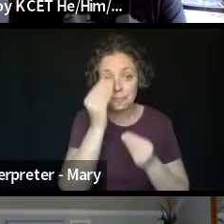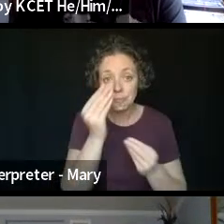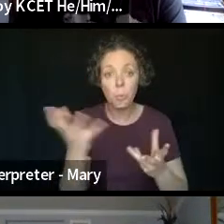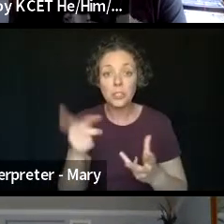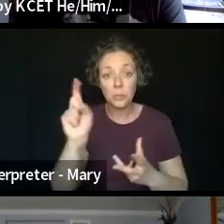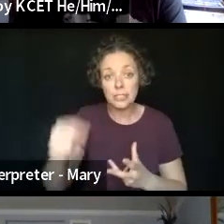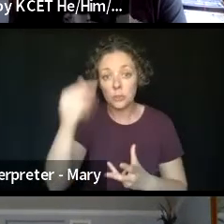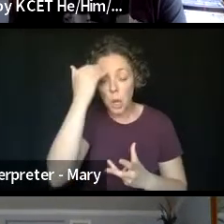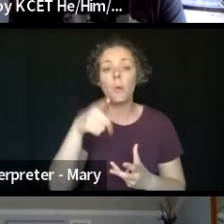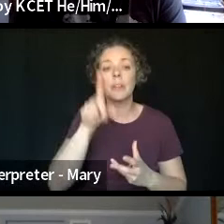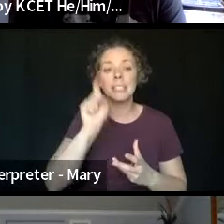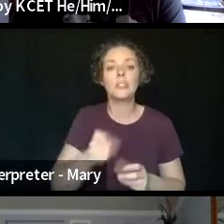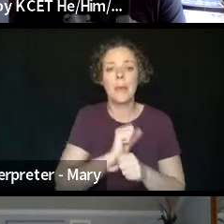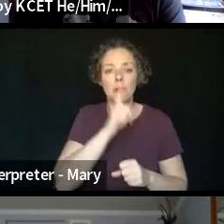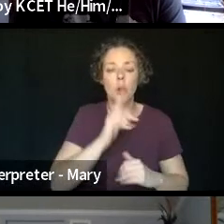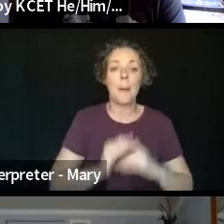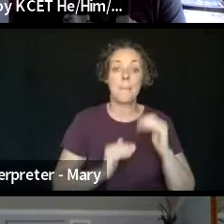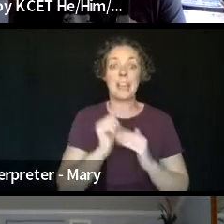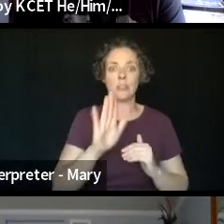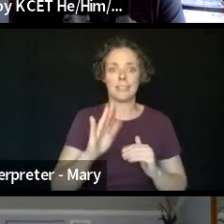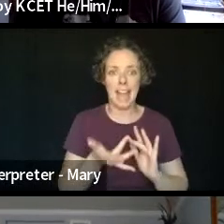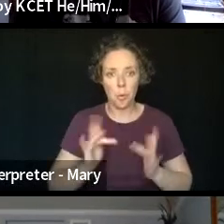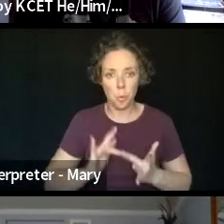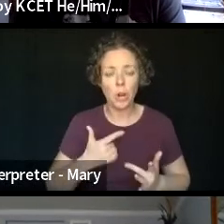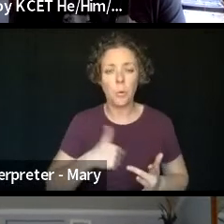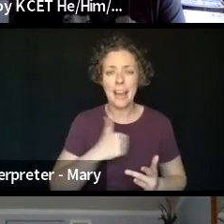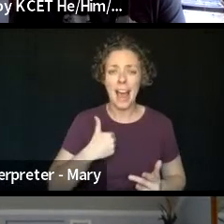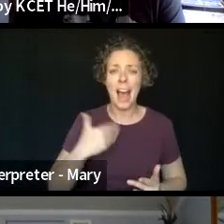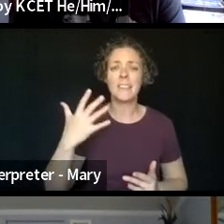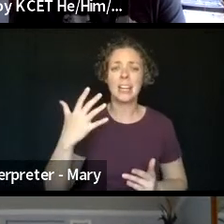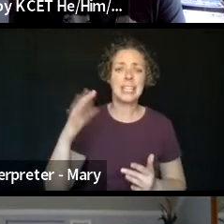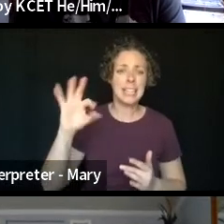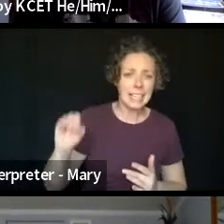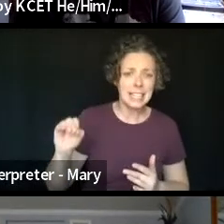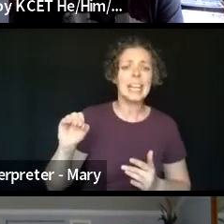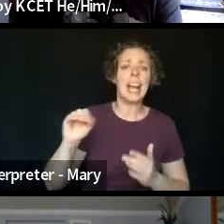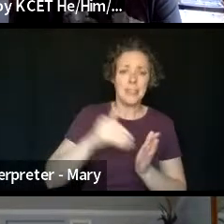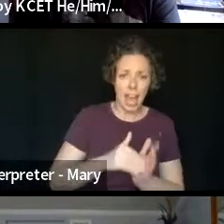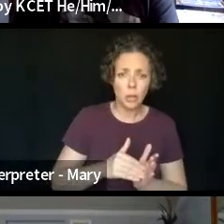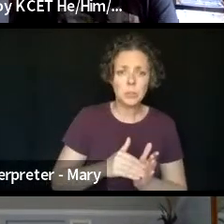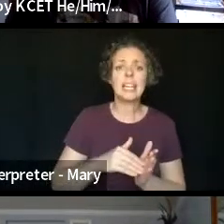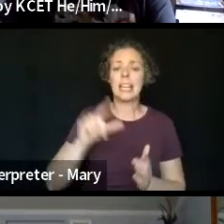that network. I mean, we have 92,000 LGBTQ people in the state of Kansas. We have